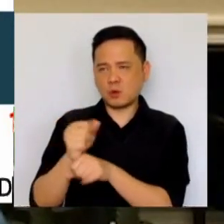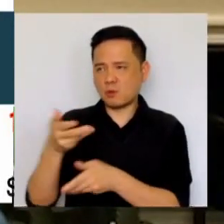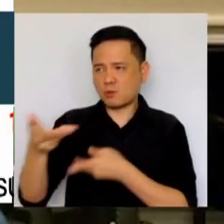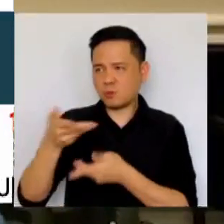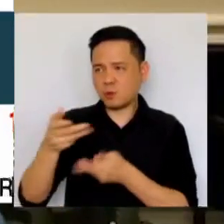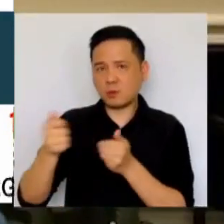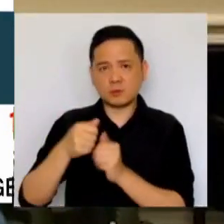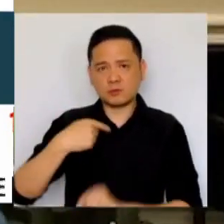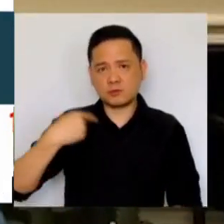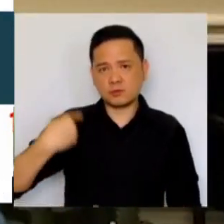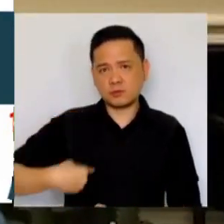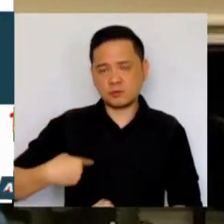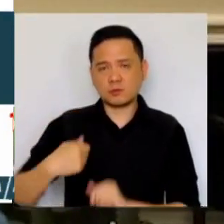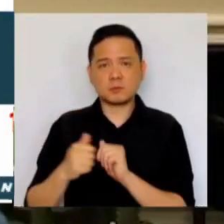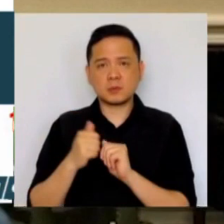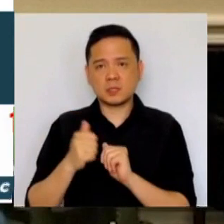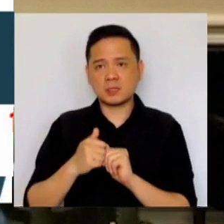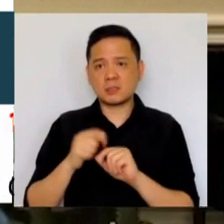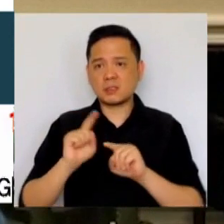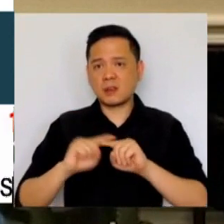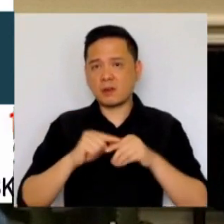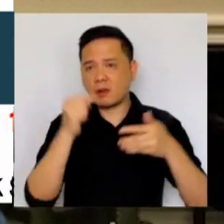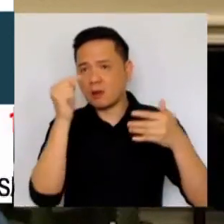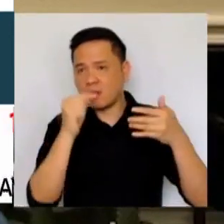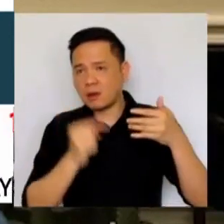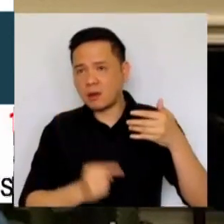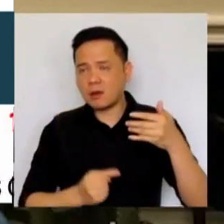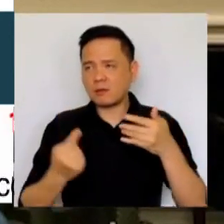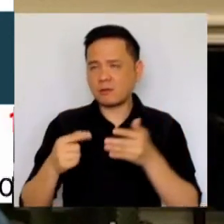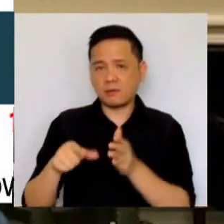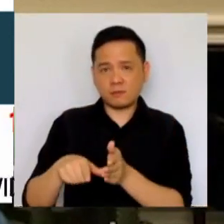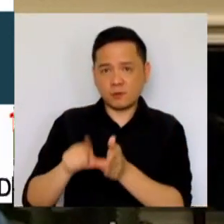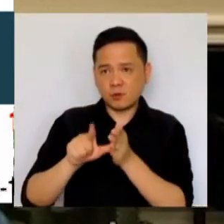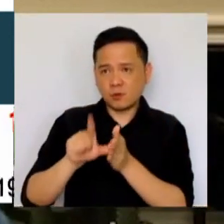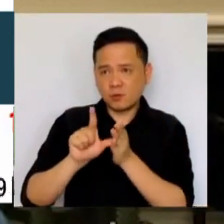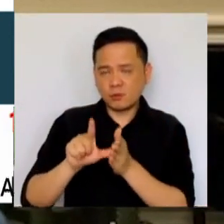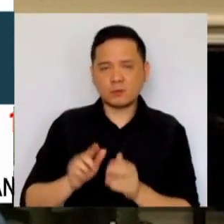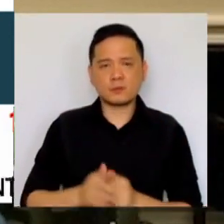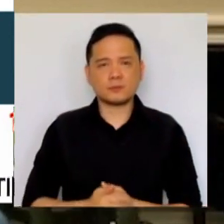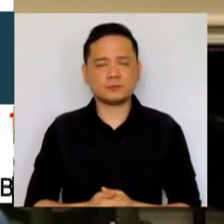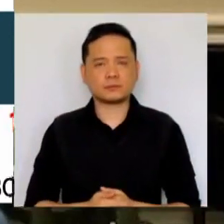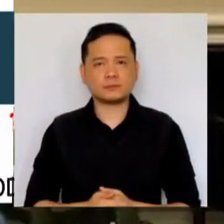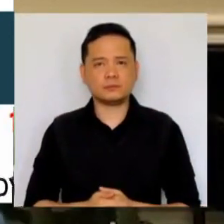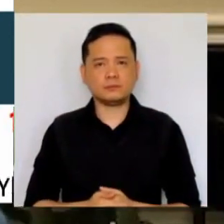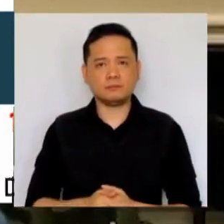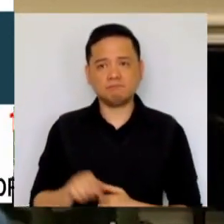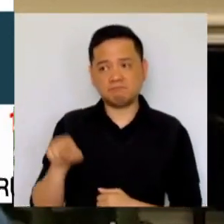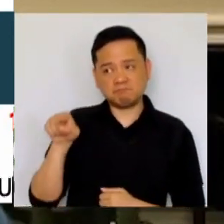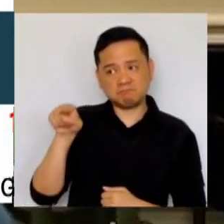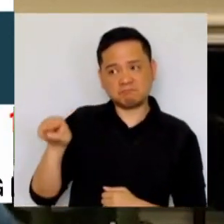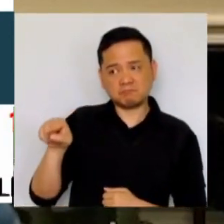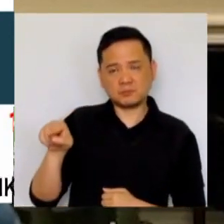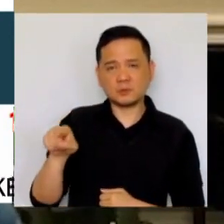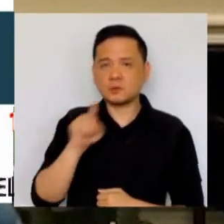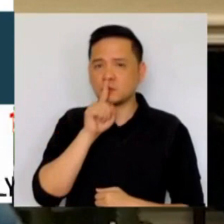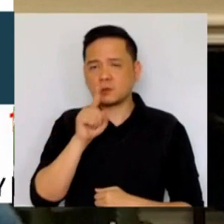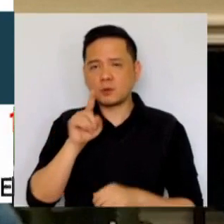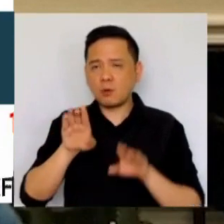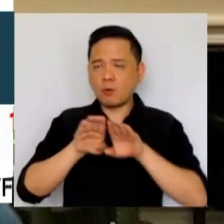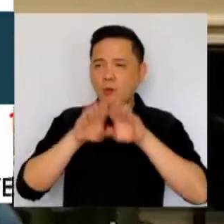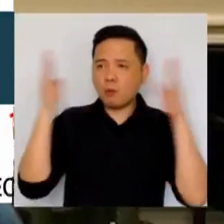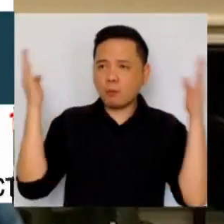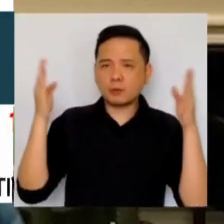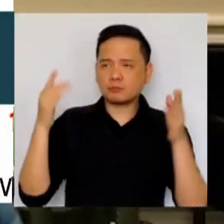the phase 1 trade agreement. And she's opened up a process